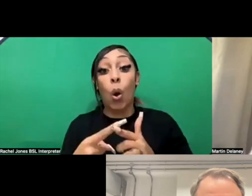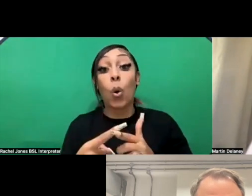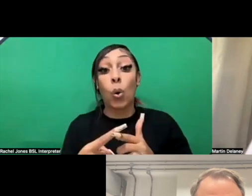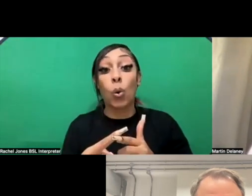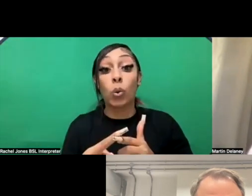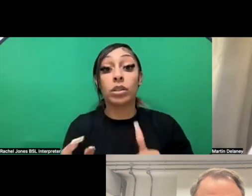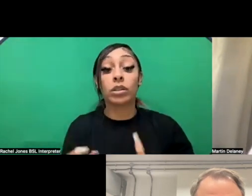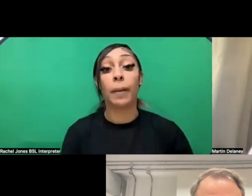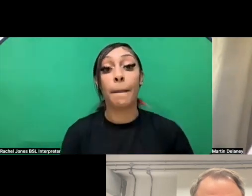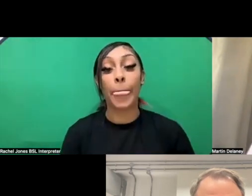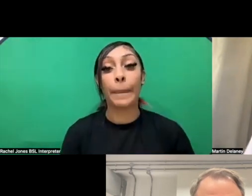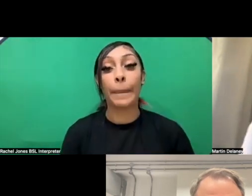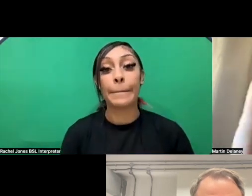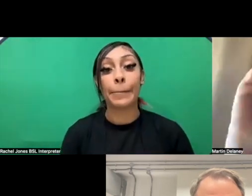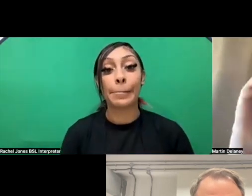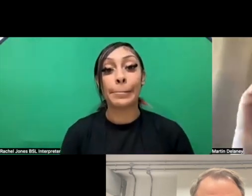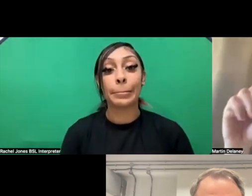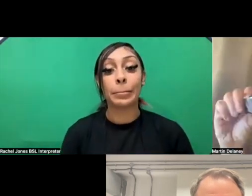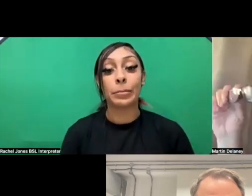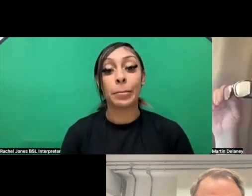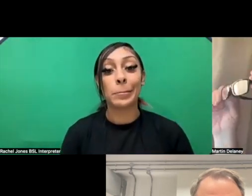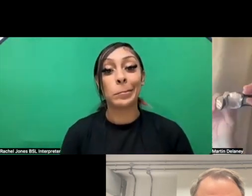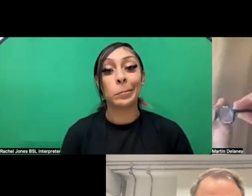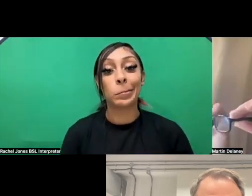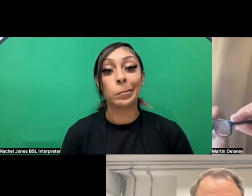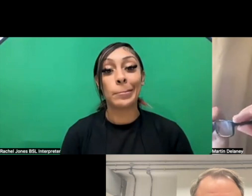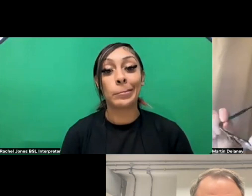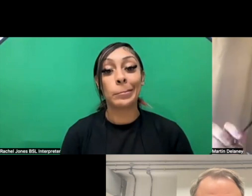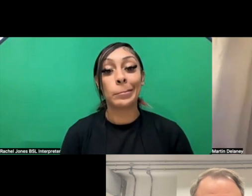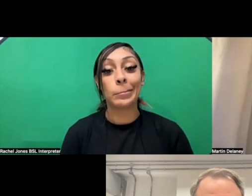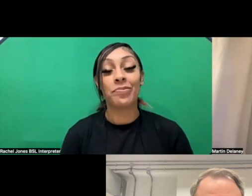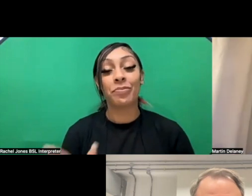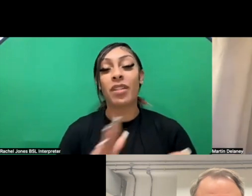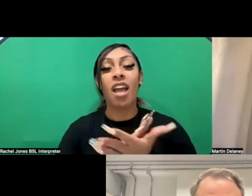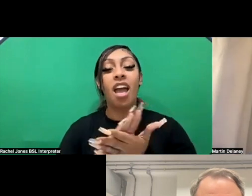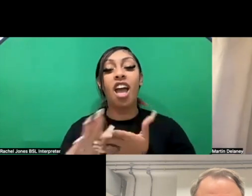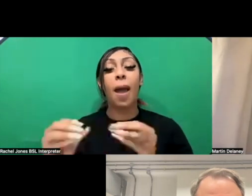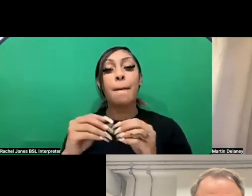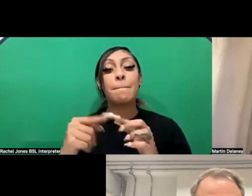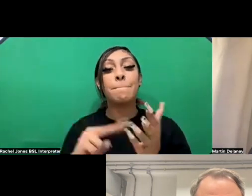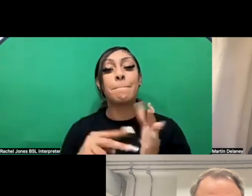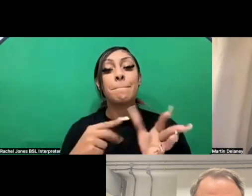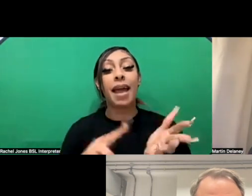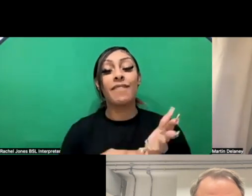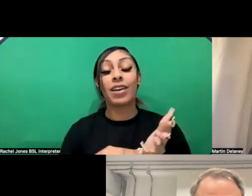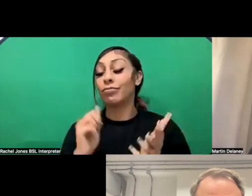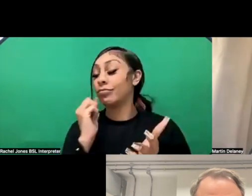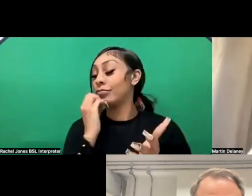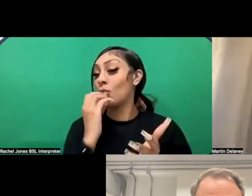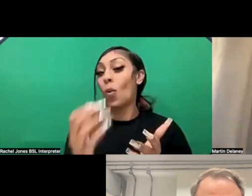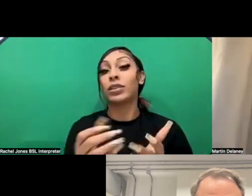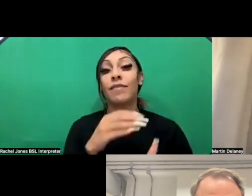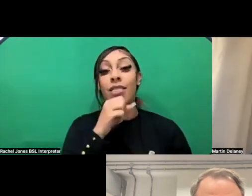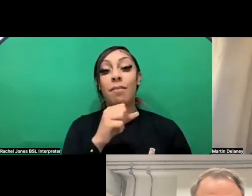the software. His name is Geert Bevan, and he's a brilliant man and musician as well. And we decided together that it was best to open